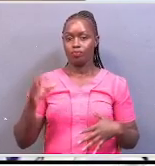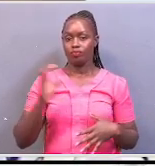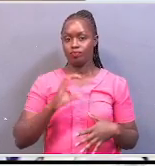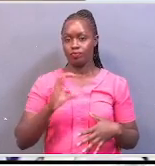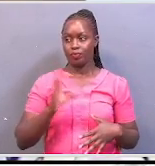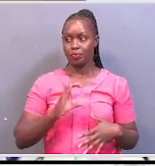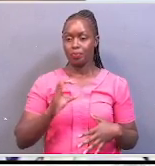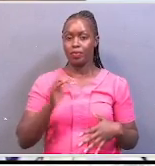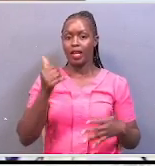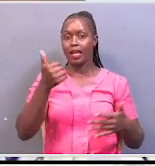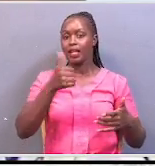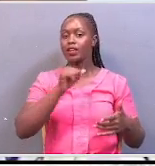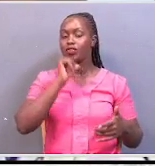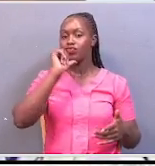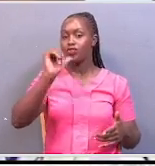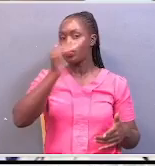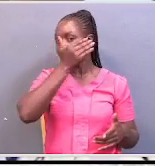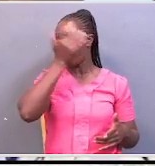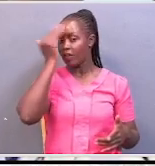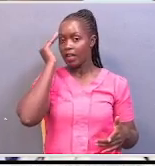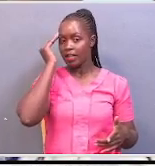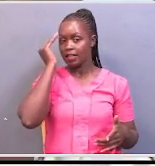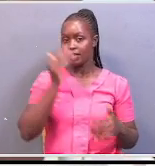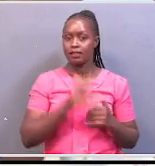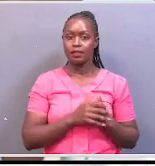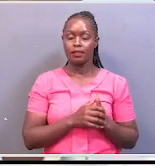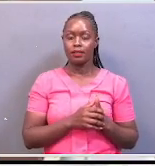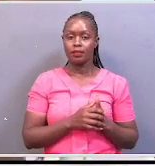He did not forget.